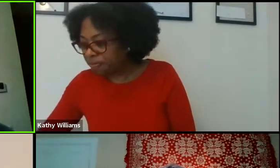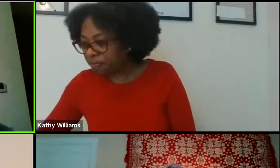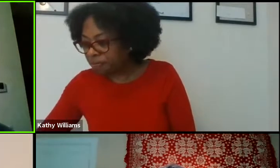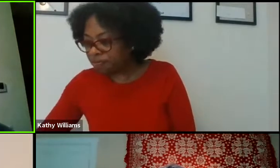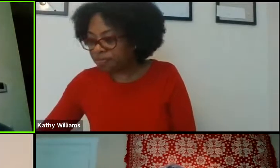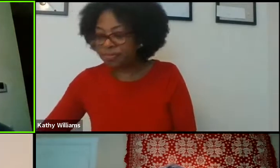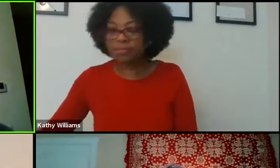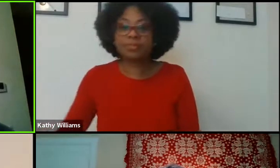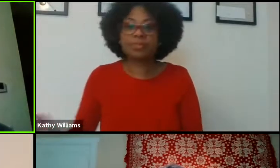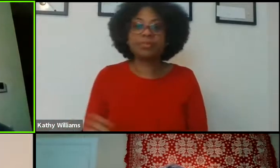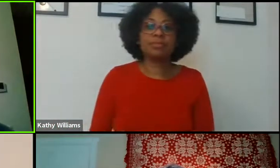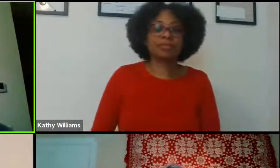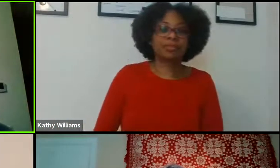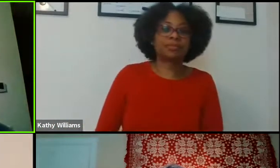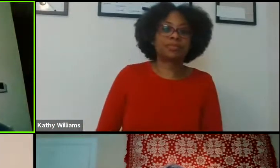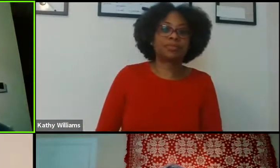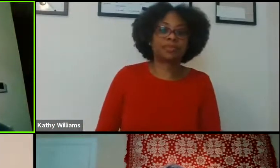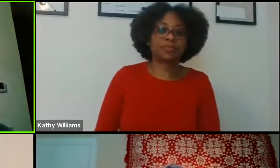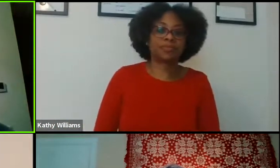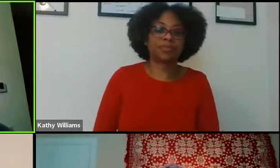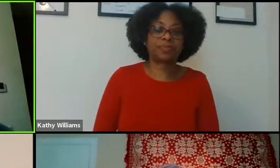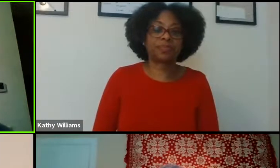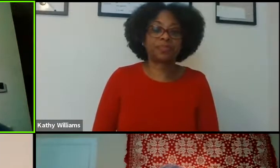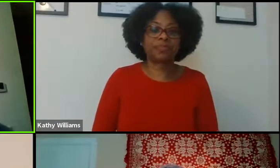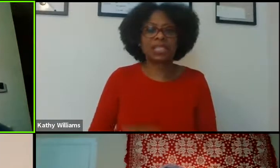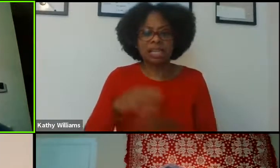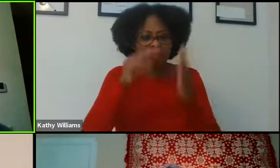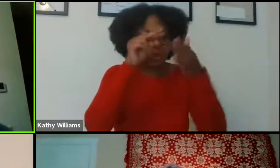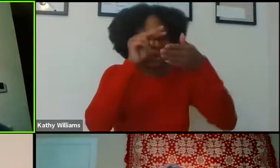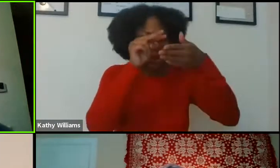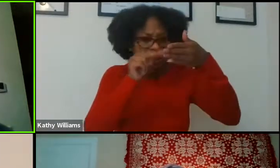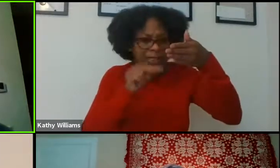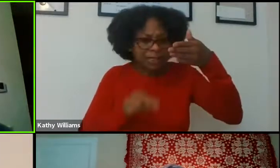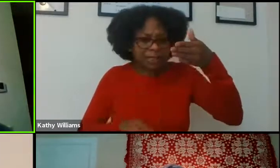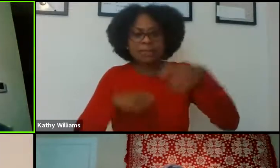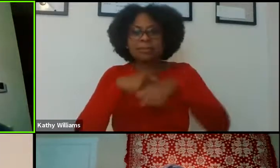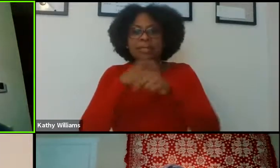Sorry, I had to scroll back and see, did I miss anything?